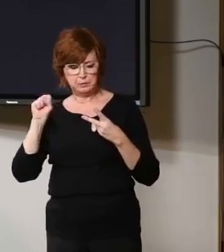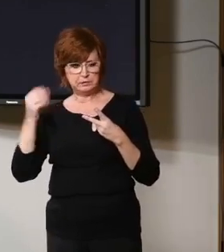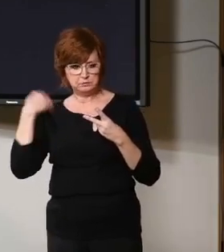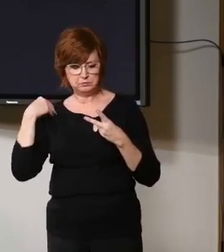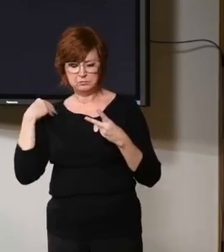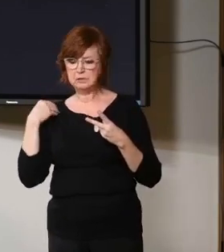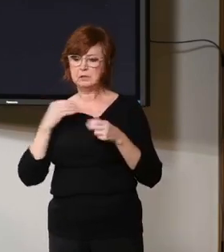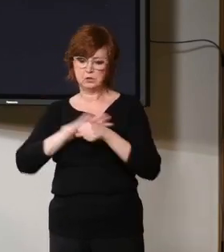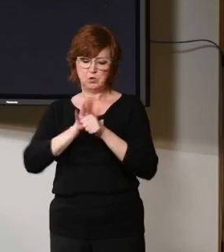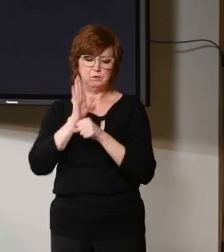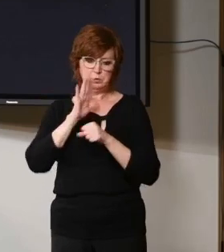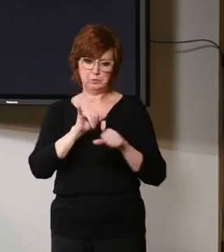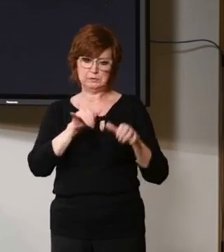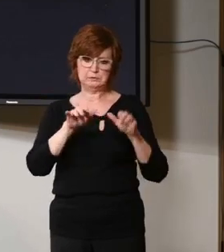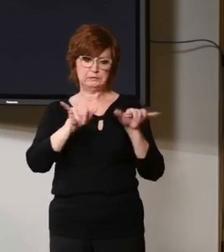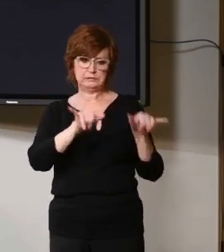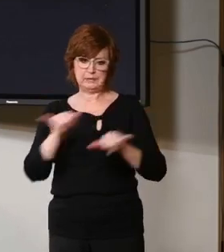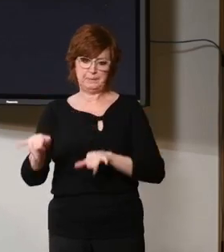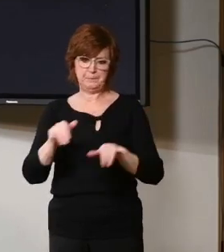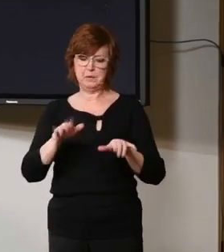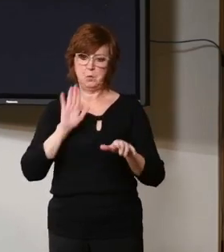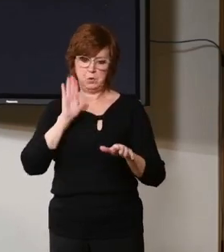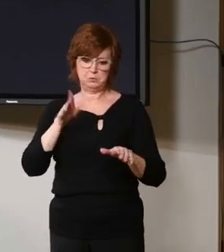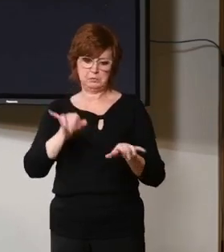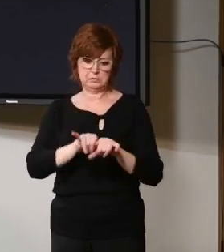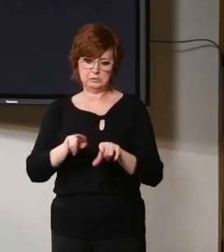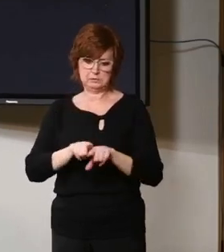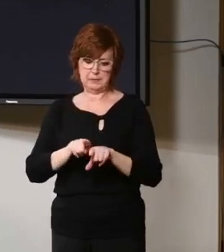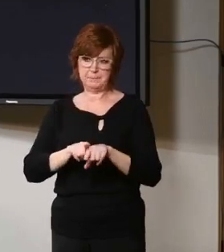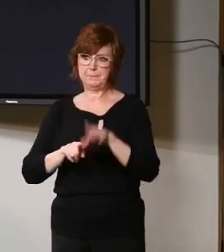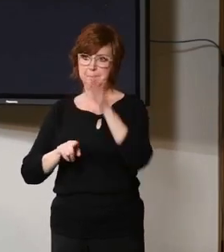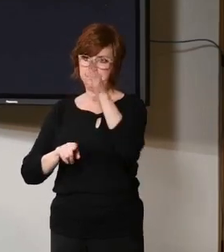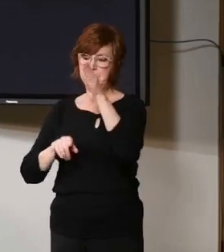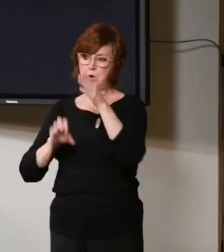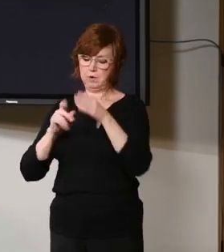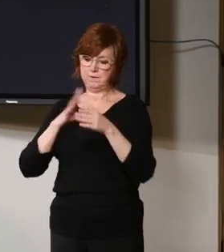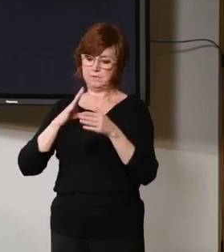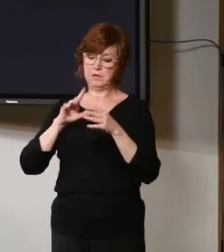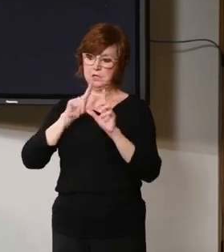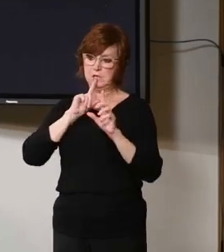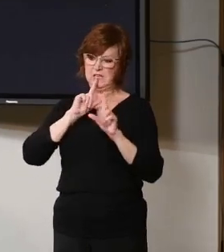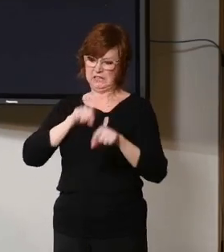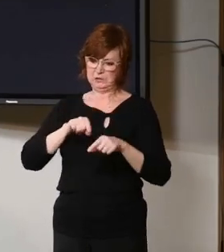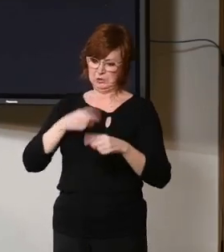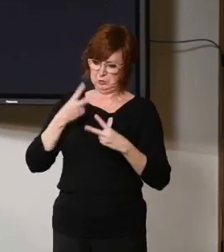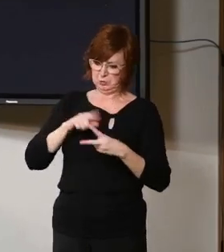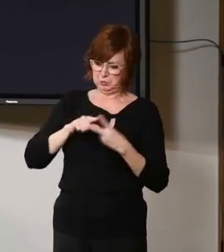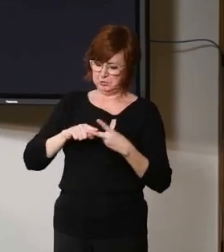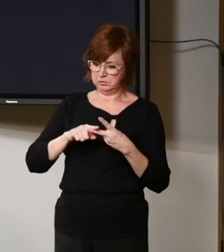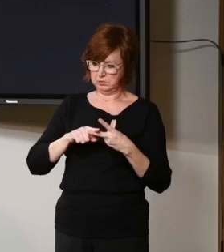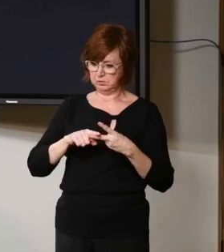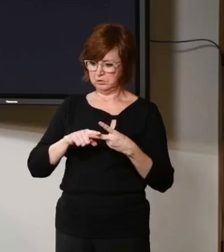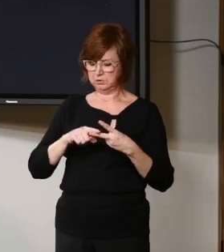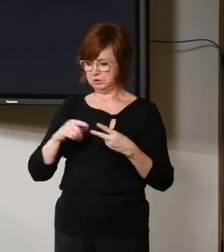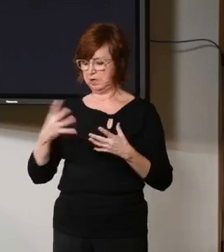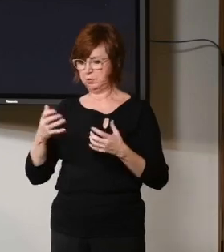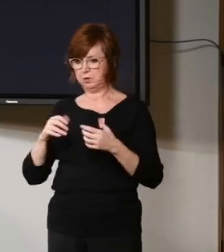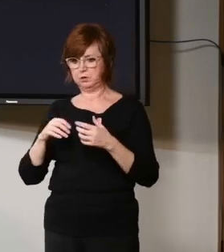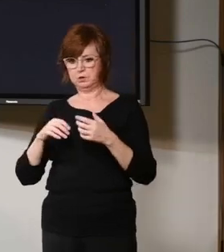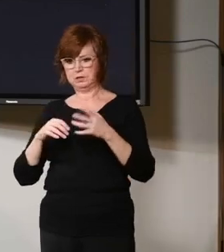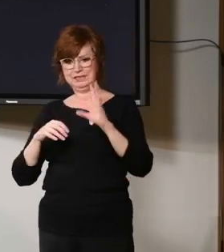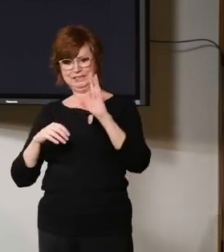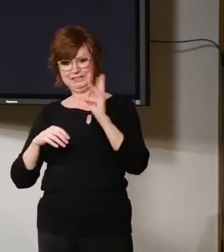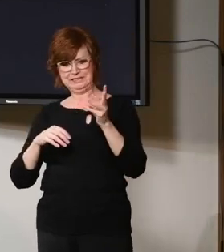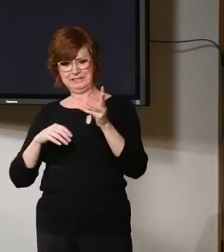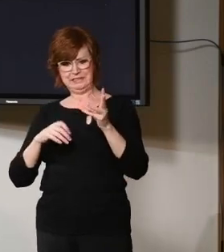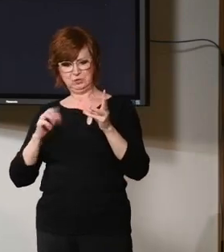managed. Is there a follow-up? Yeah, I'm just wondering if you can, two-parter, if you can just absolutely confirm, do we have 6 or